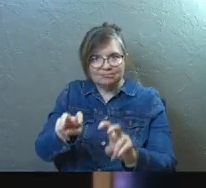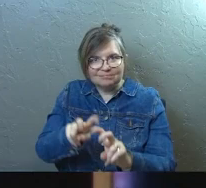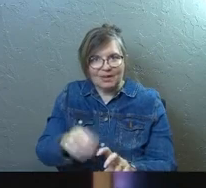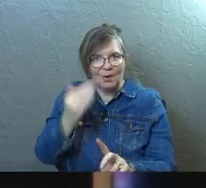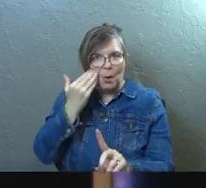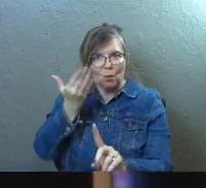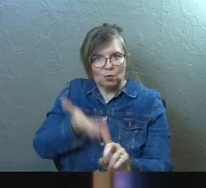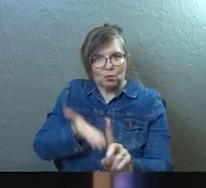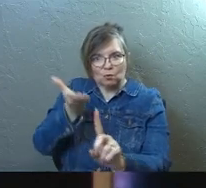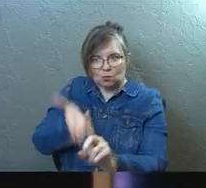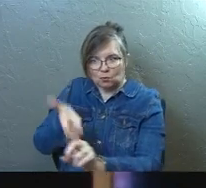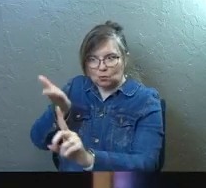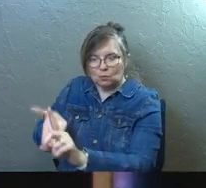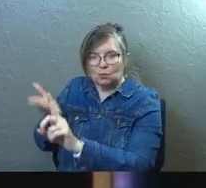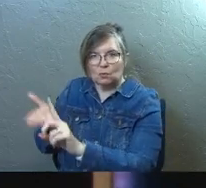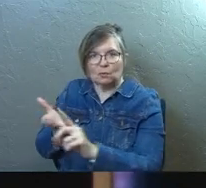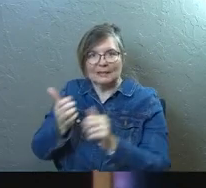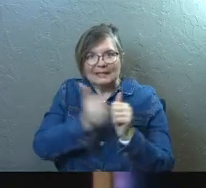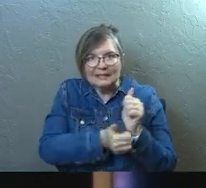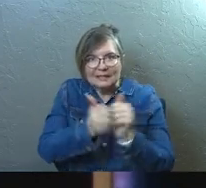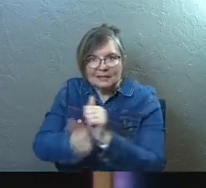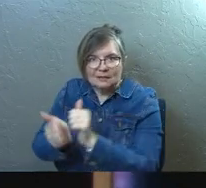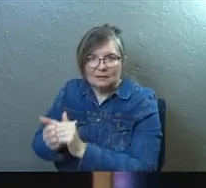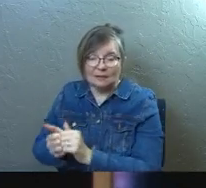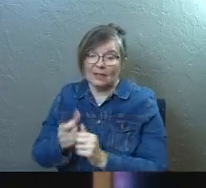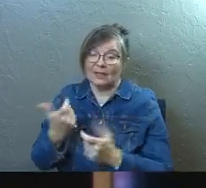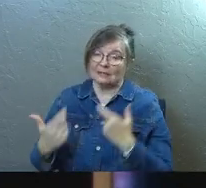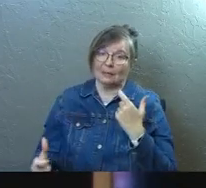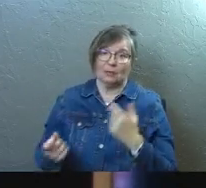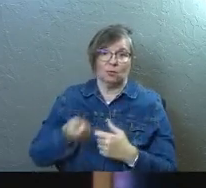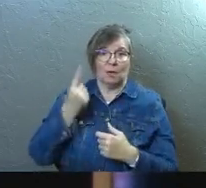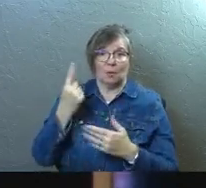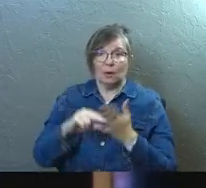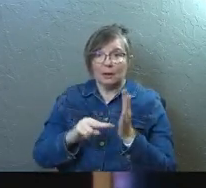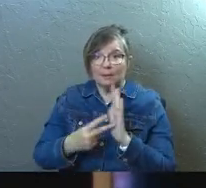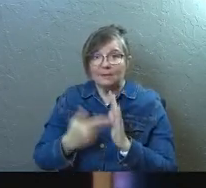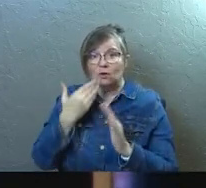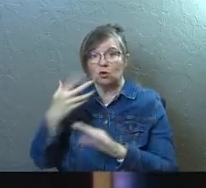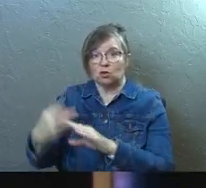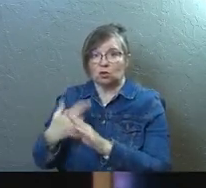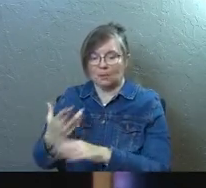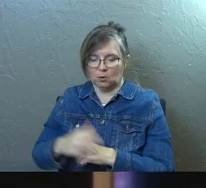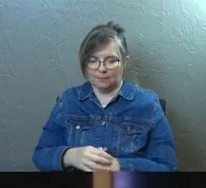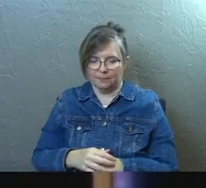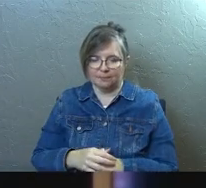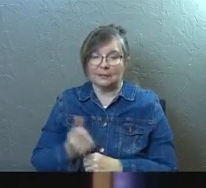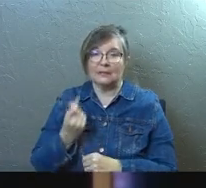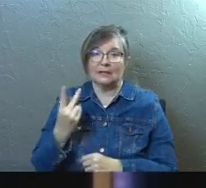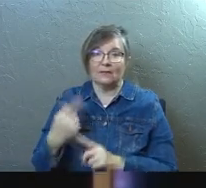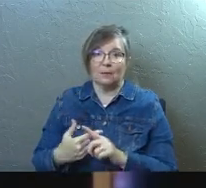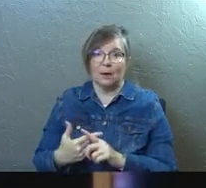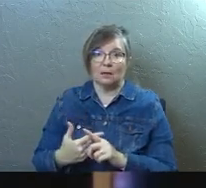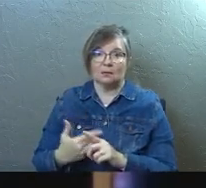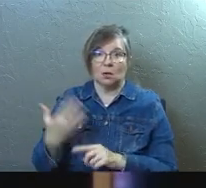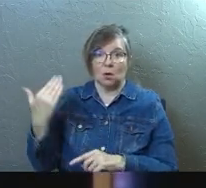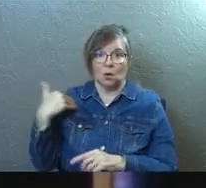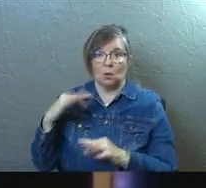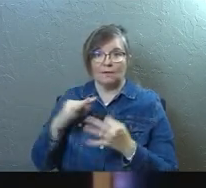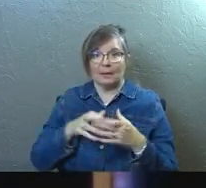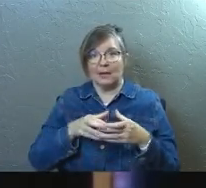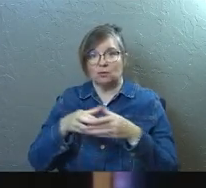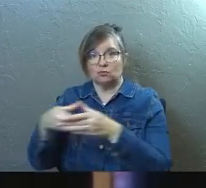this whole idea of understanding what it is to have a good shepherd. Several months ago, our family had to travel to Illinois